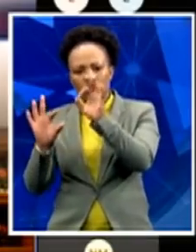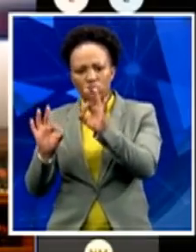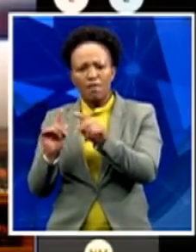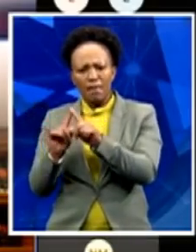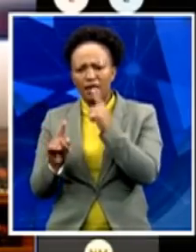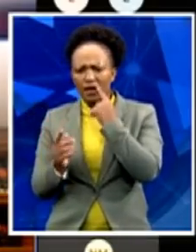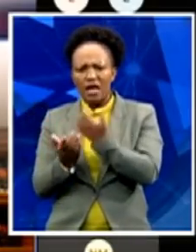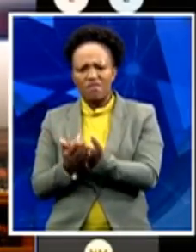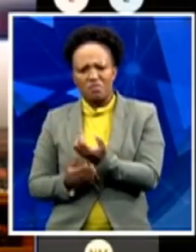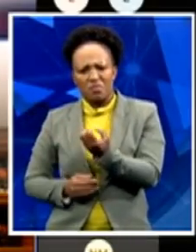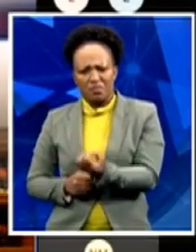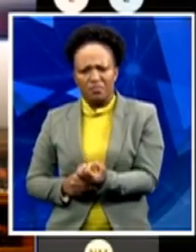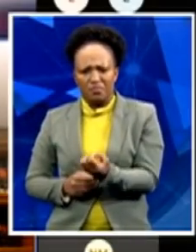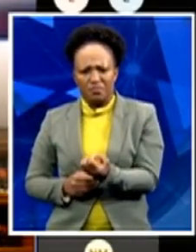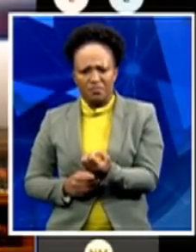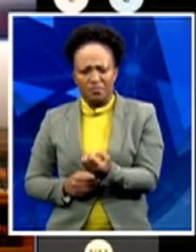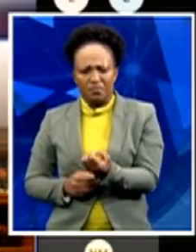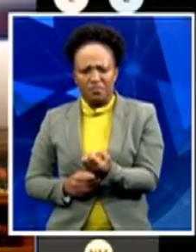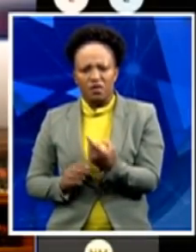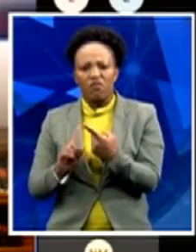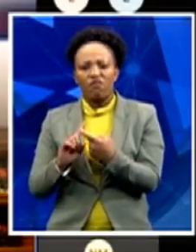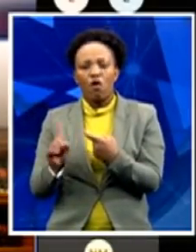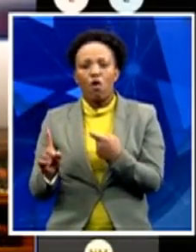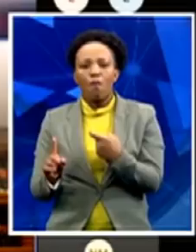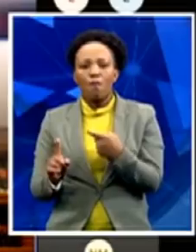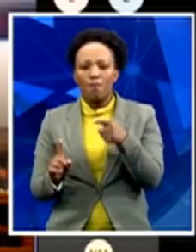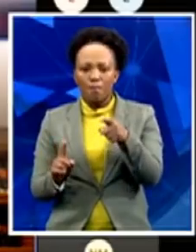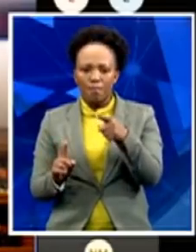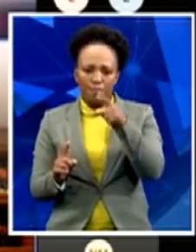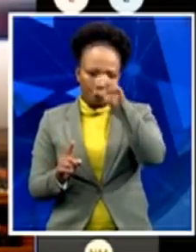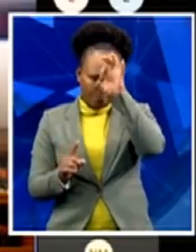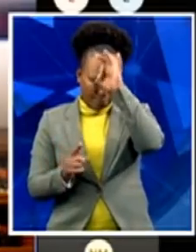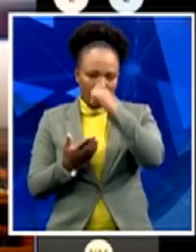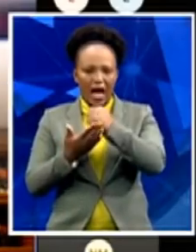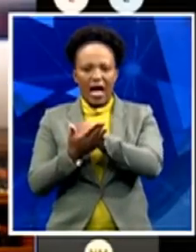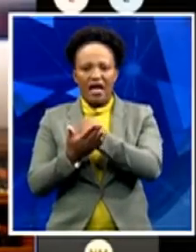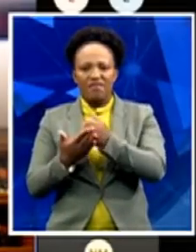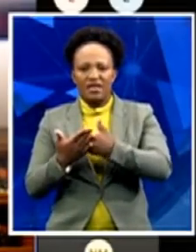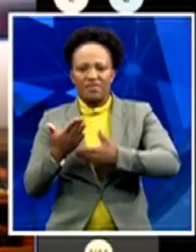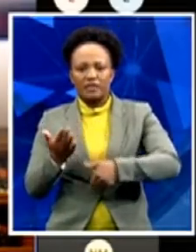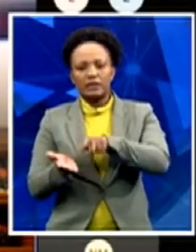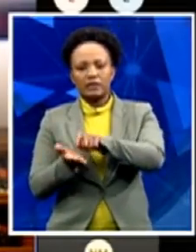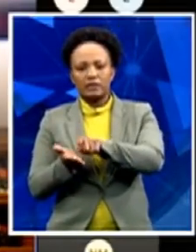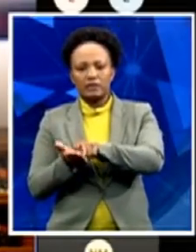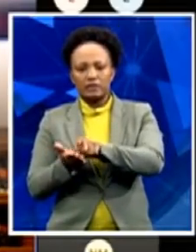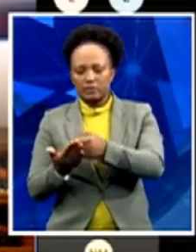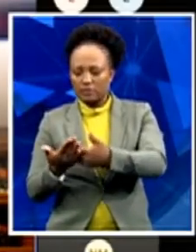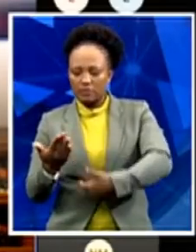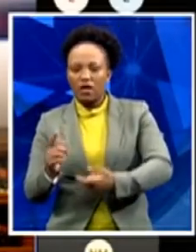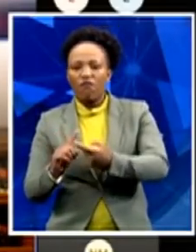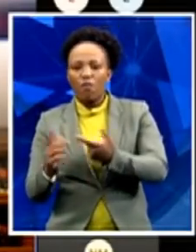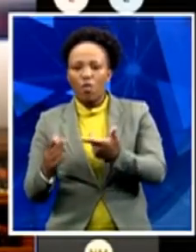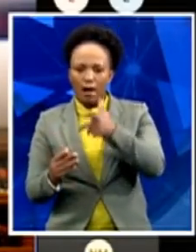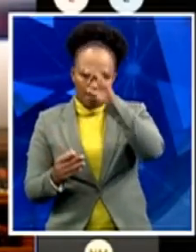from the affidavit itself and the attestation of that affidavit, which is not challenged in these proceedings, that the statement